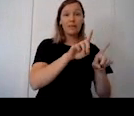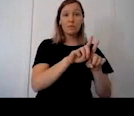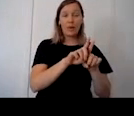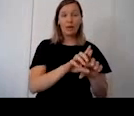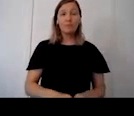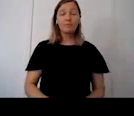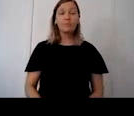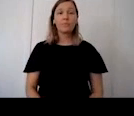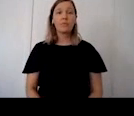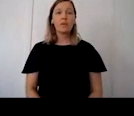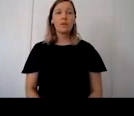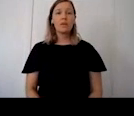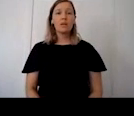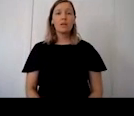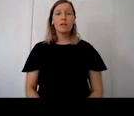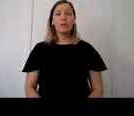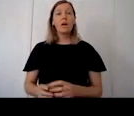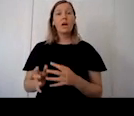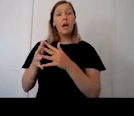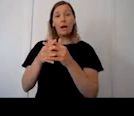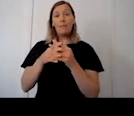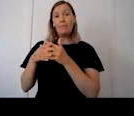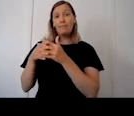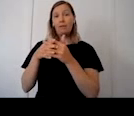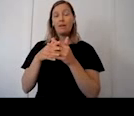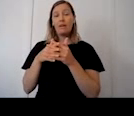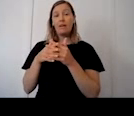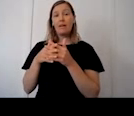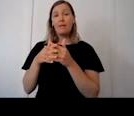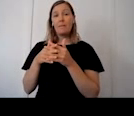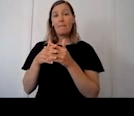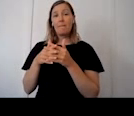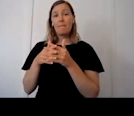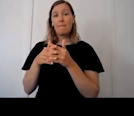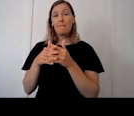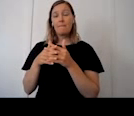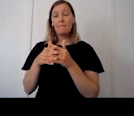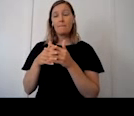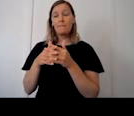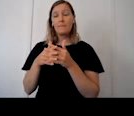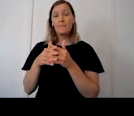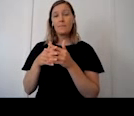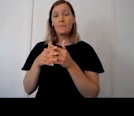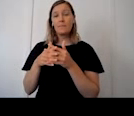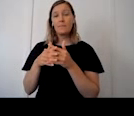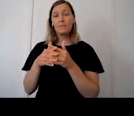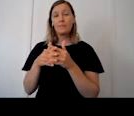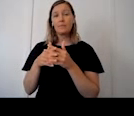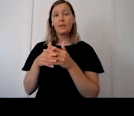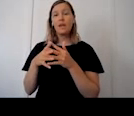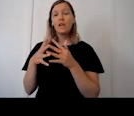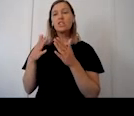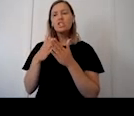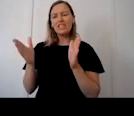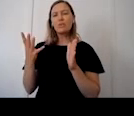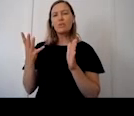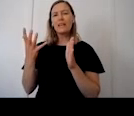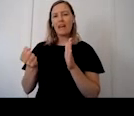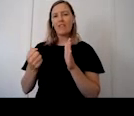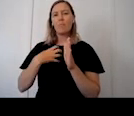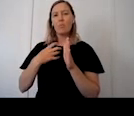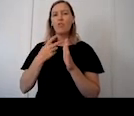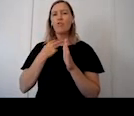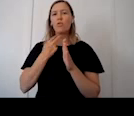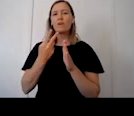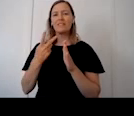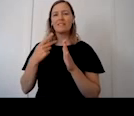think here we've definitely, because of more voices of disabled people in general, but also disabled people